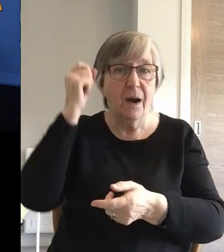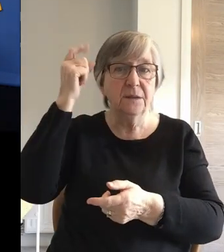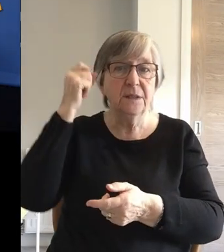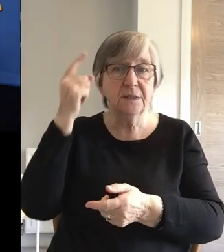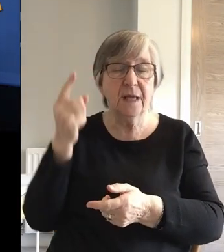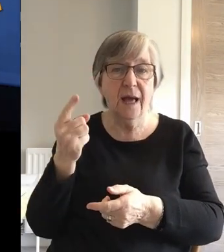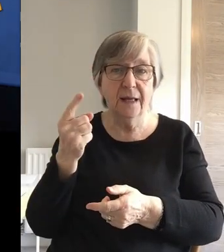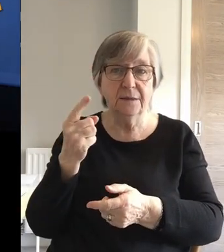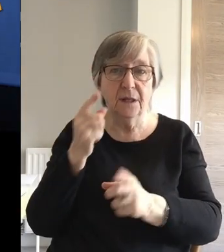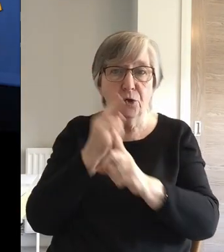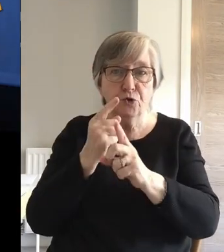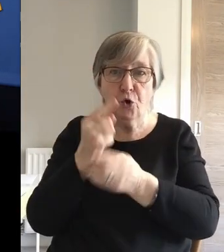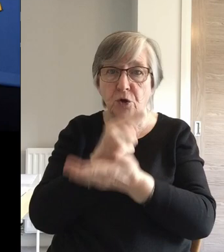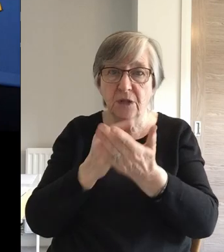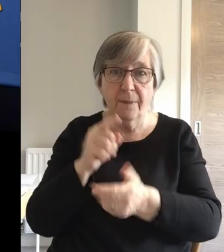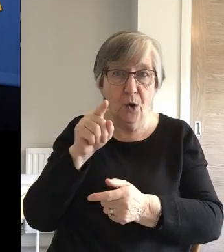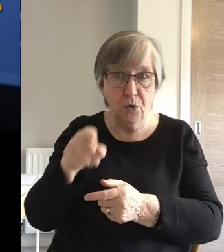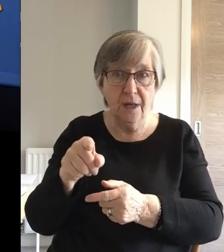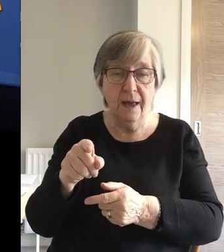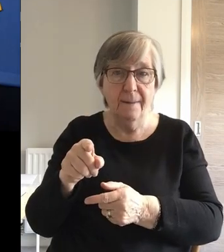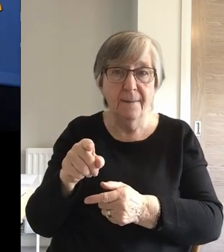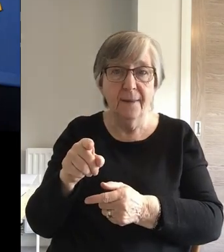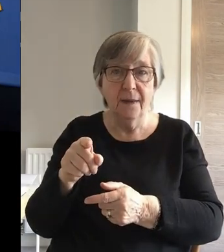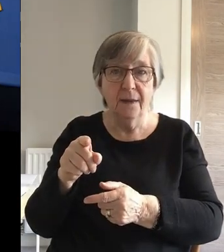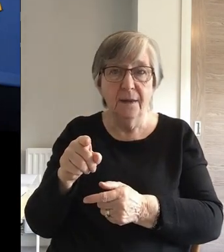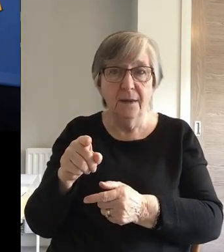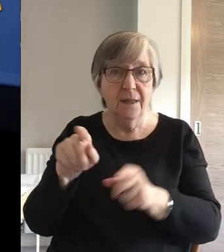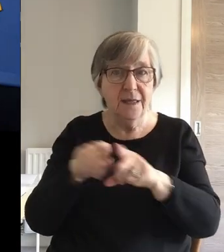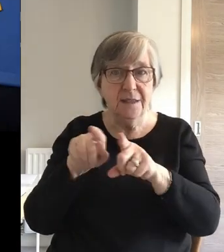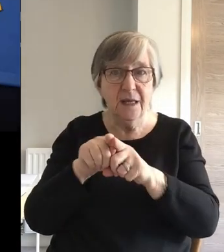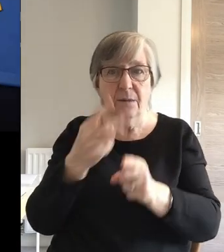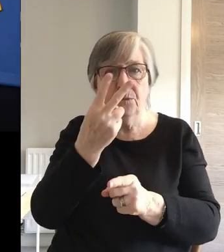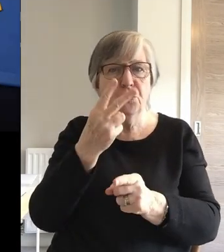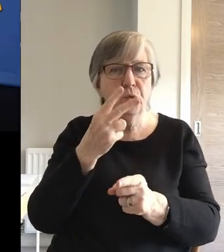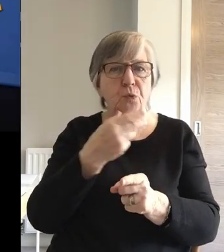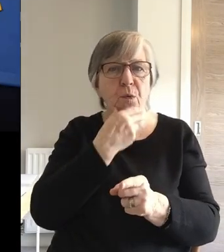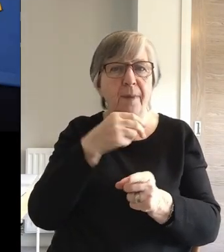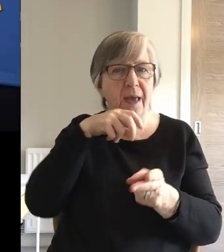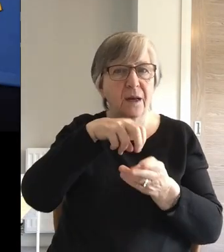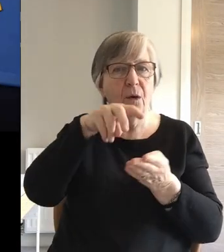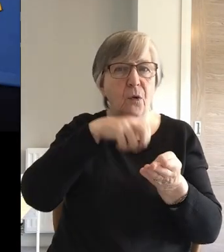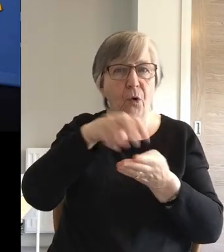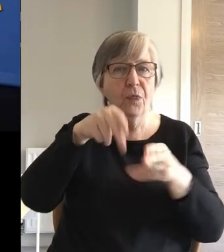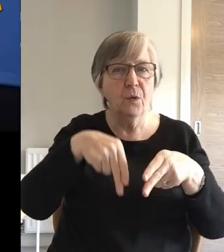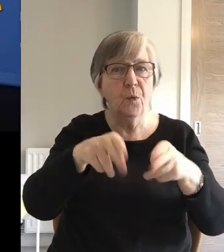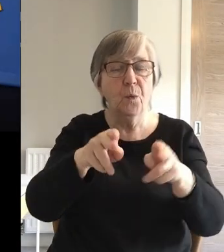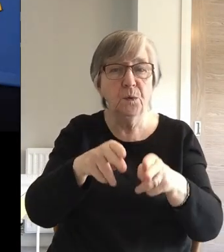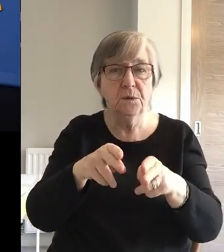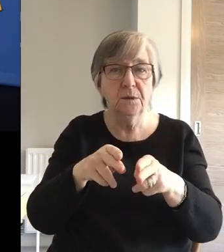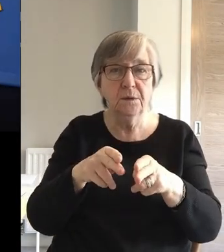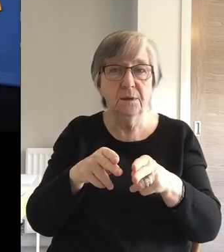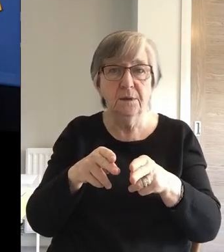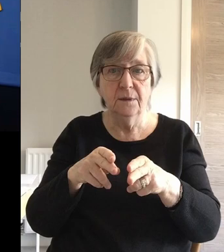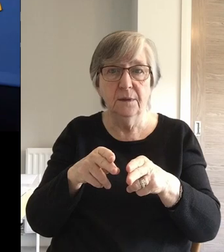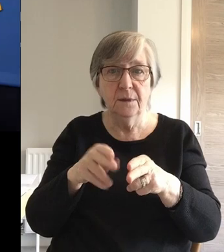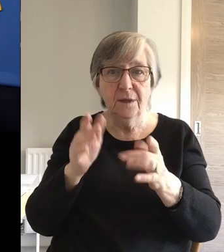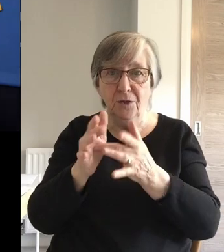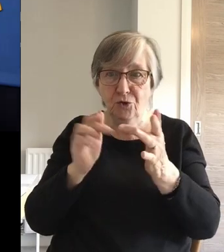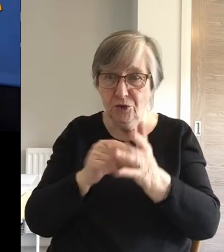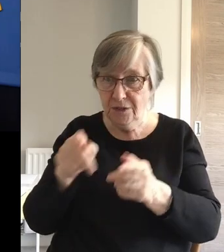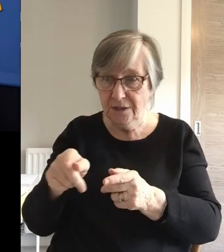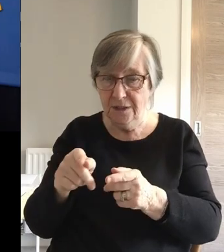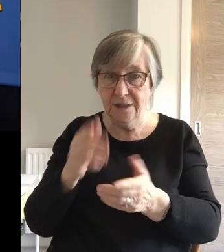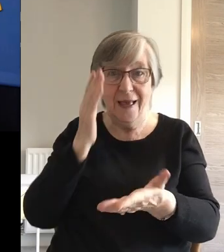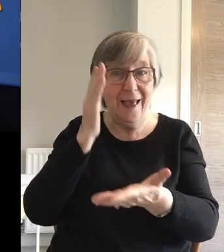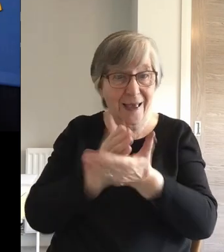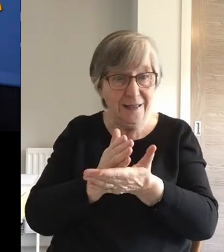And it speaks about him. He had done the same to the two followers on the road to Emmaus. He, verse